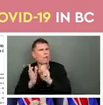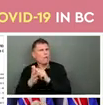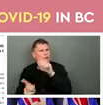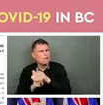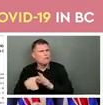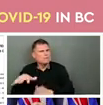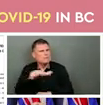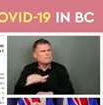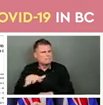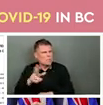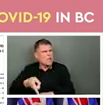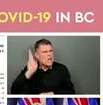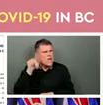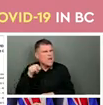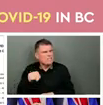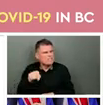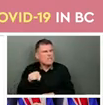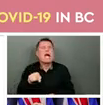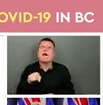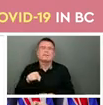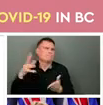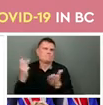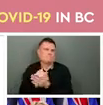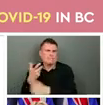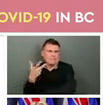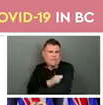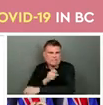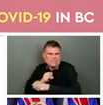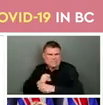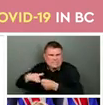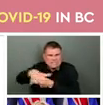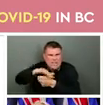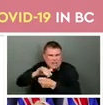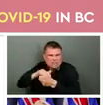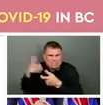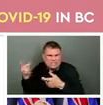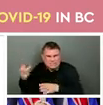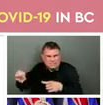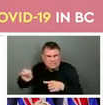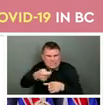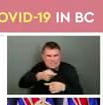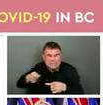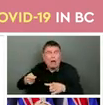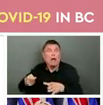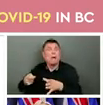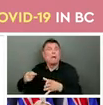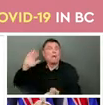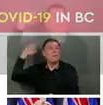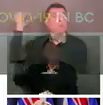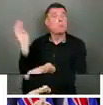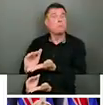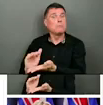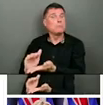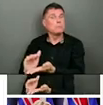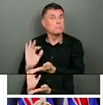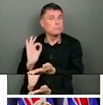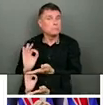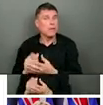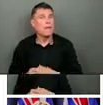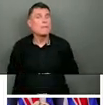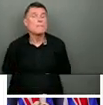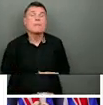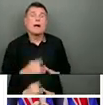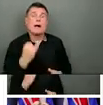communities. We have been watching carefully around breakthrough cases, and these are challenging to